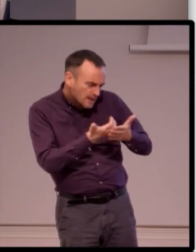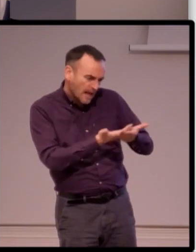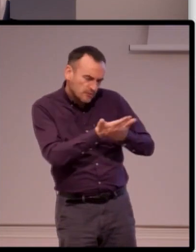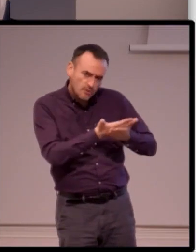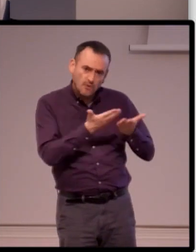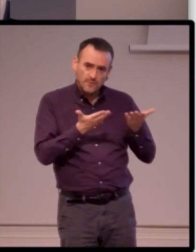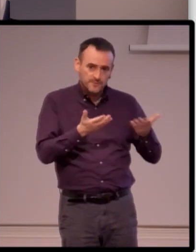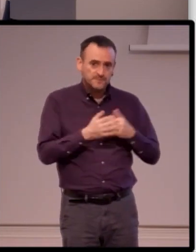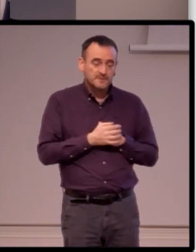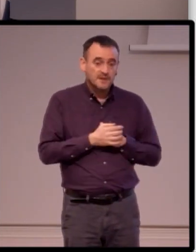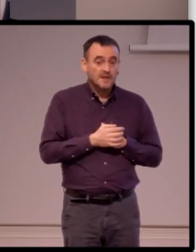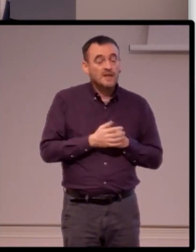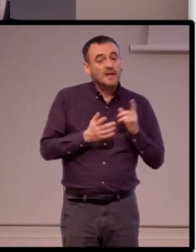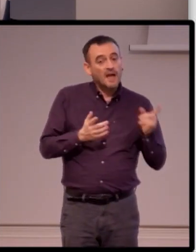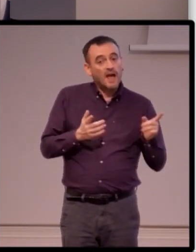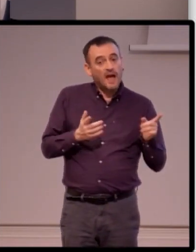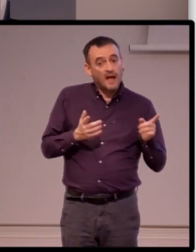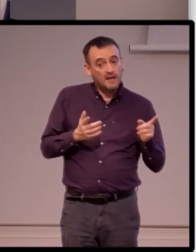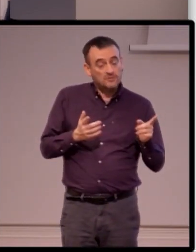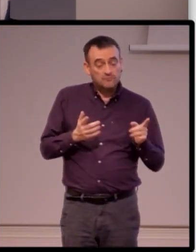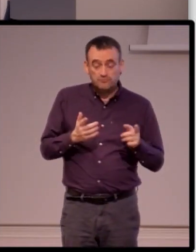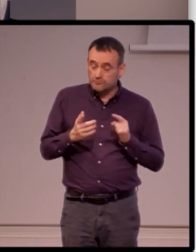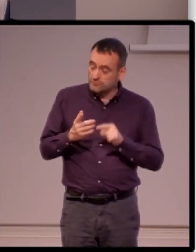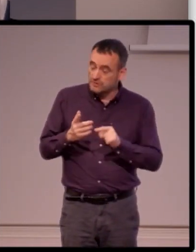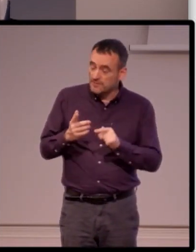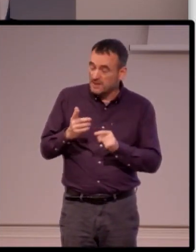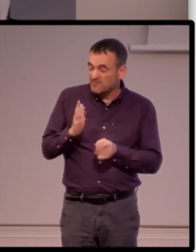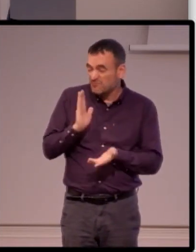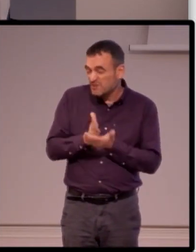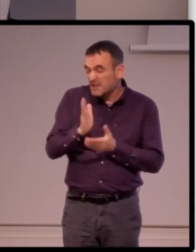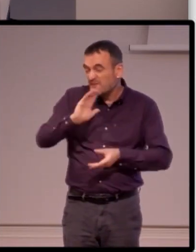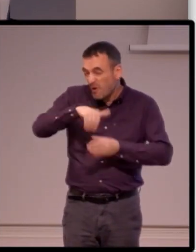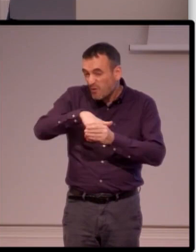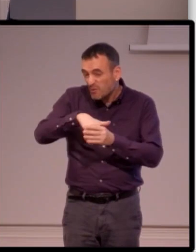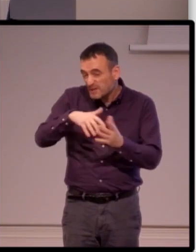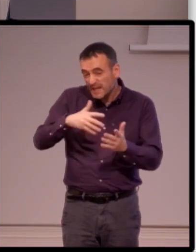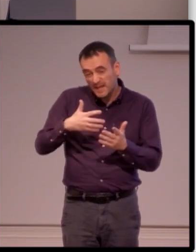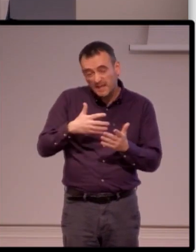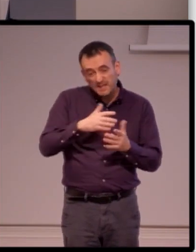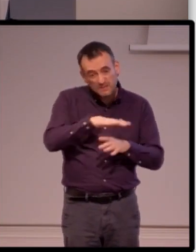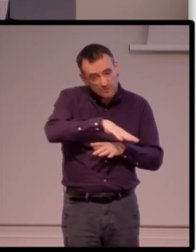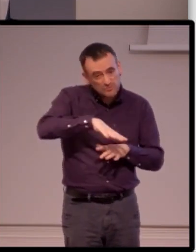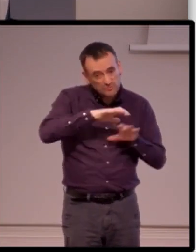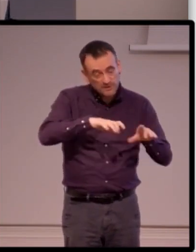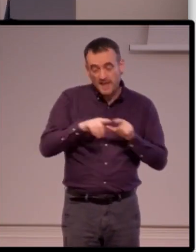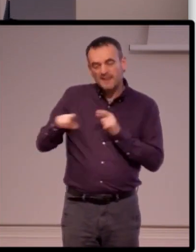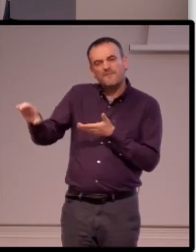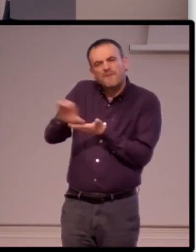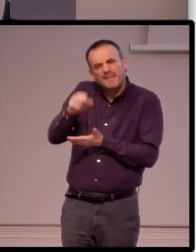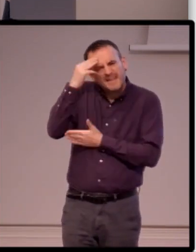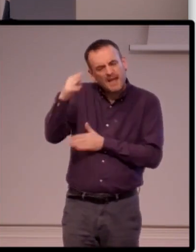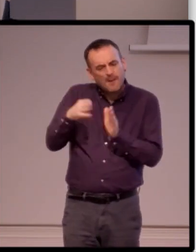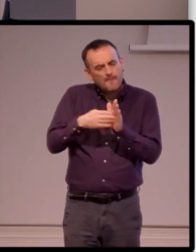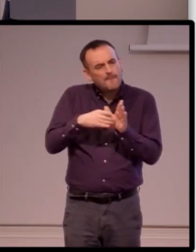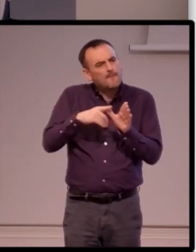been instrumental in the delivery of paediatric oncology services since the specialty's inception. And it's the Malcolm Sargent Fund and